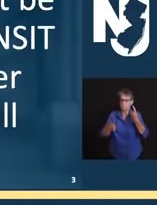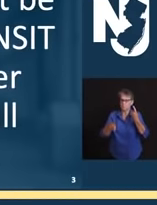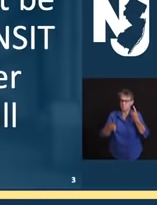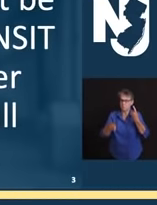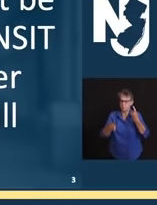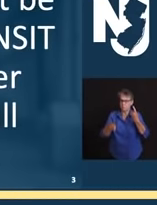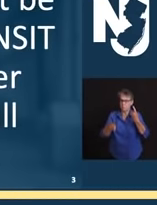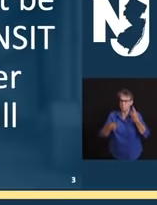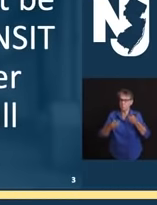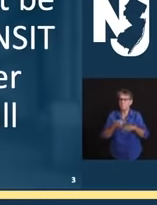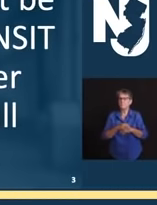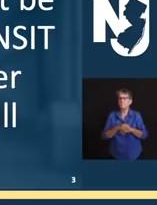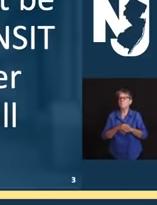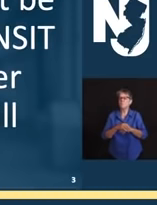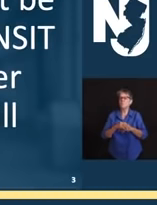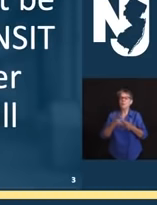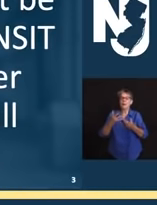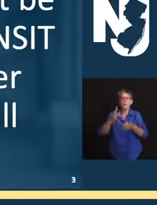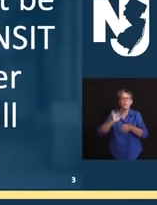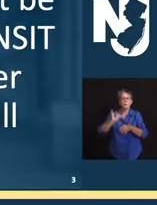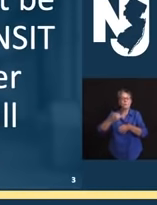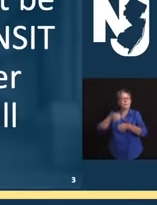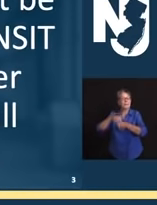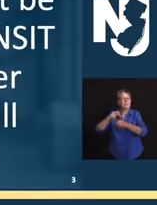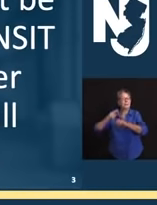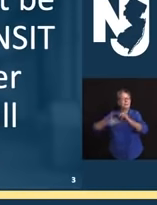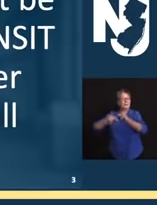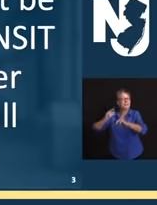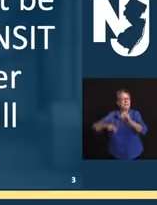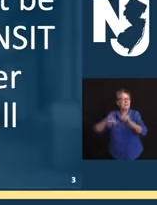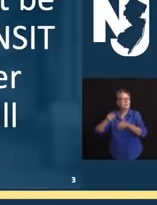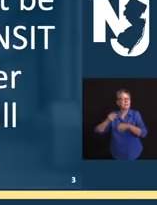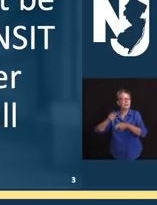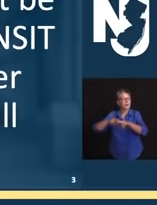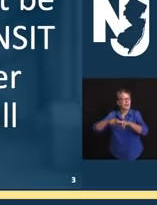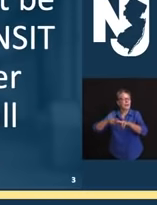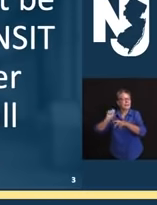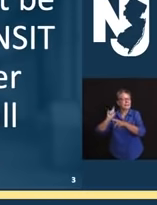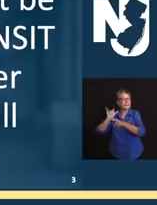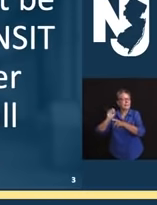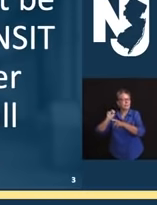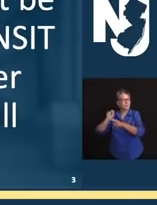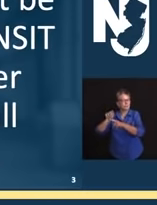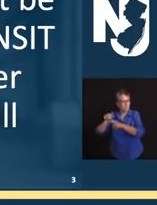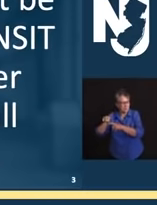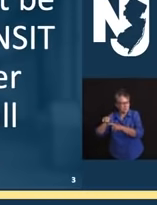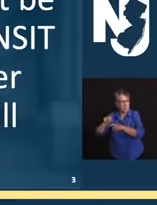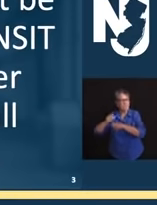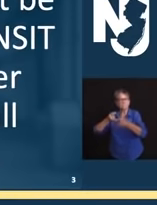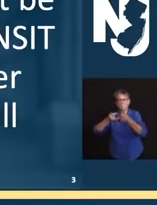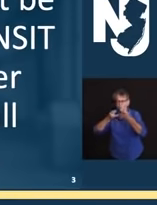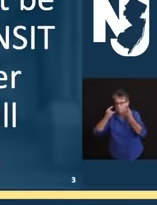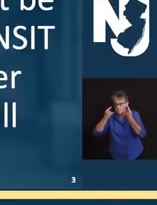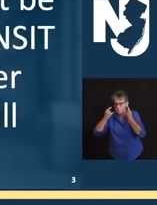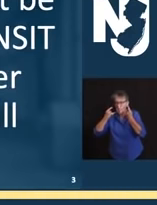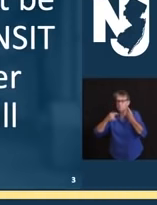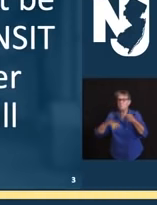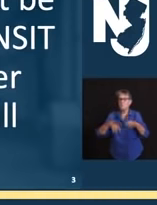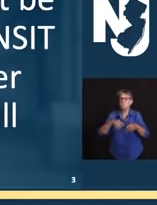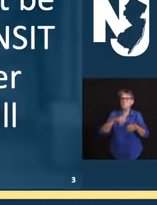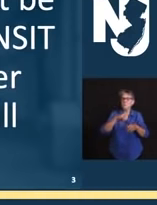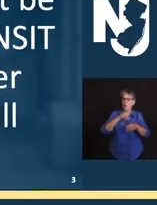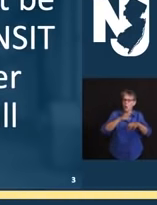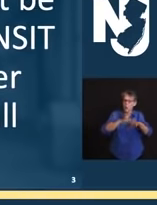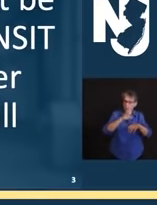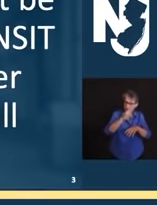those outdoor stations where social distancing is not practicable. So please do it for yourself and do it for your